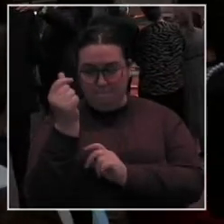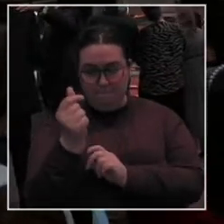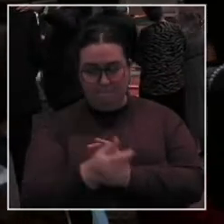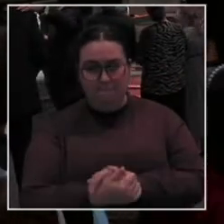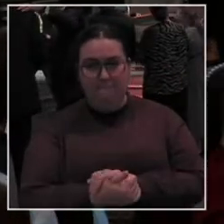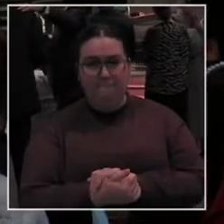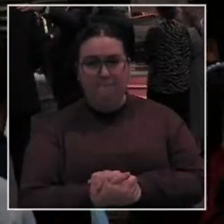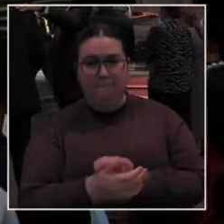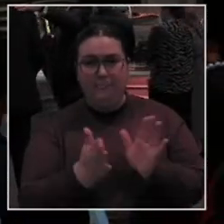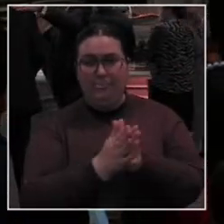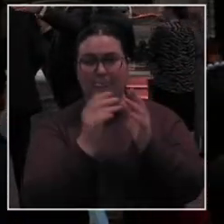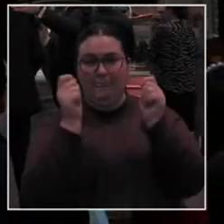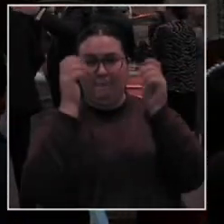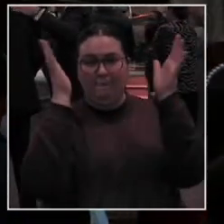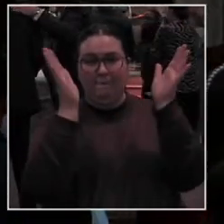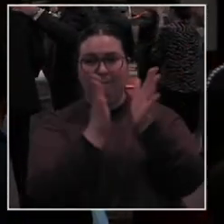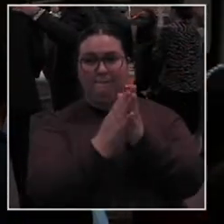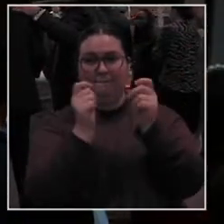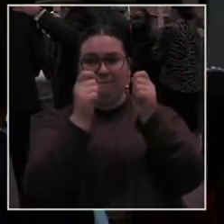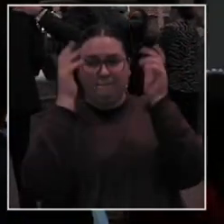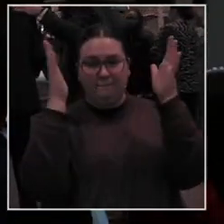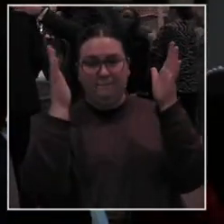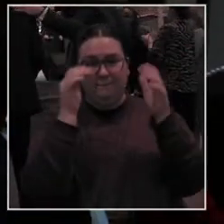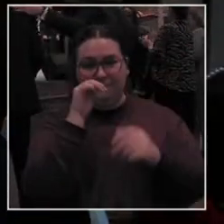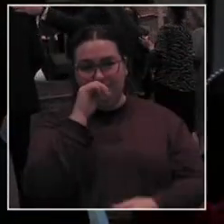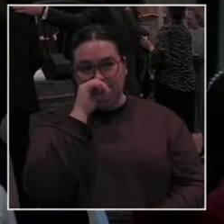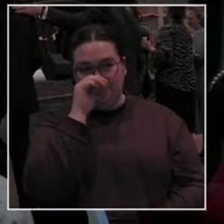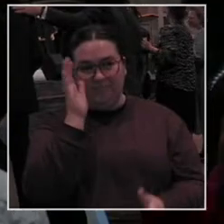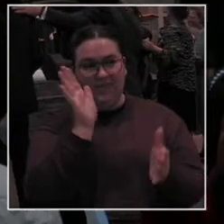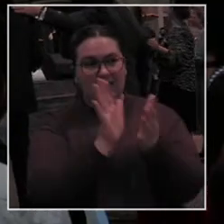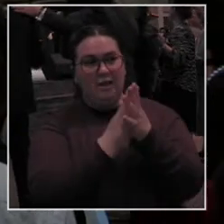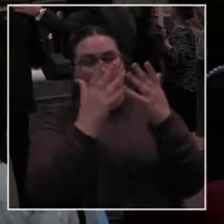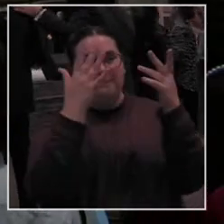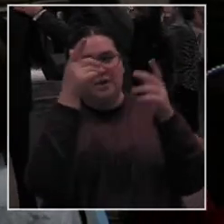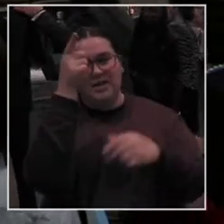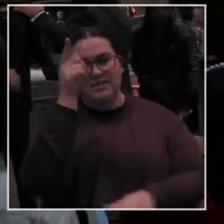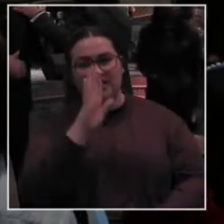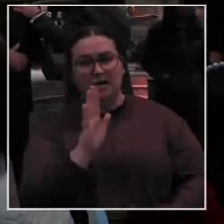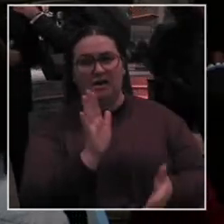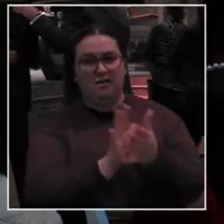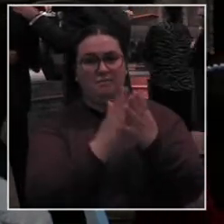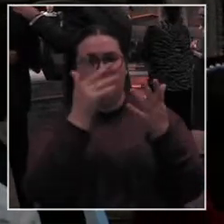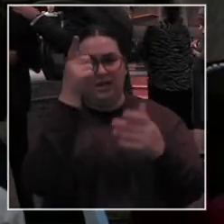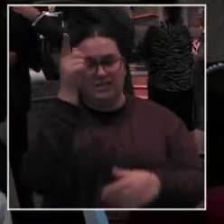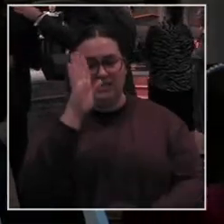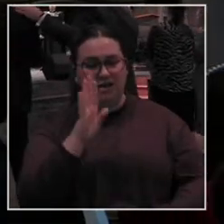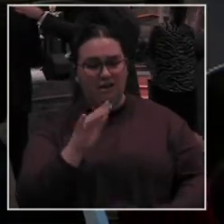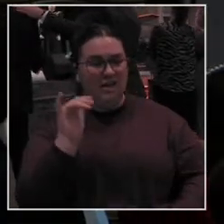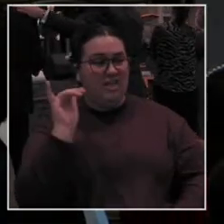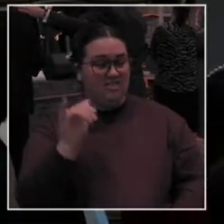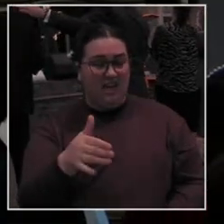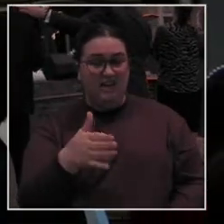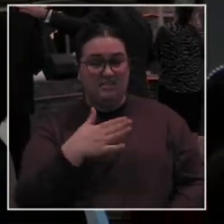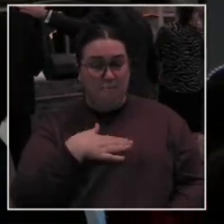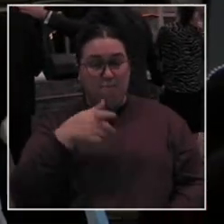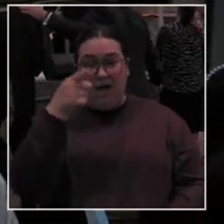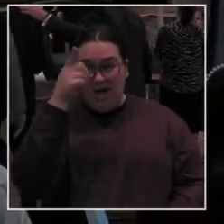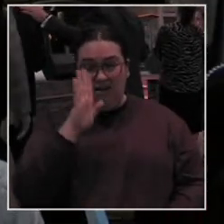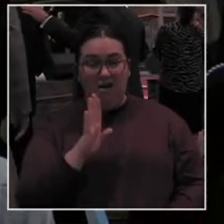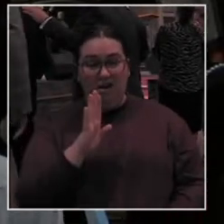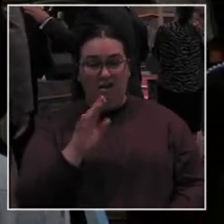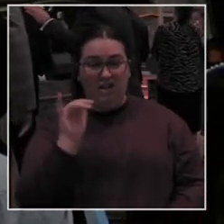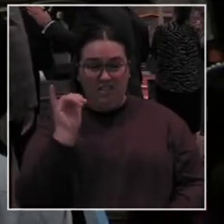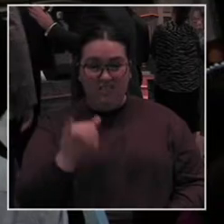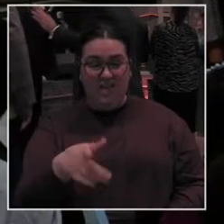Hallelujah, hallelujah, hallelujah. Praise God, praise God. And that's the God we serve at the